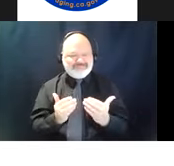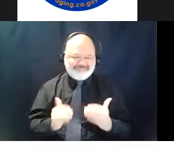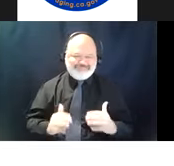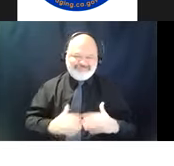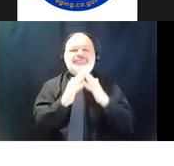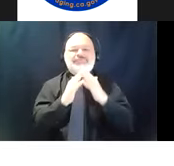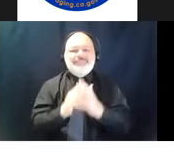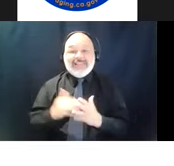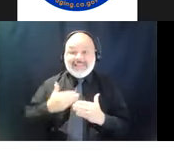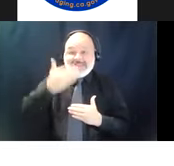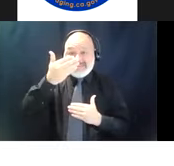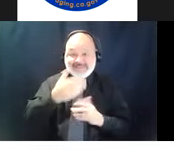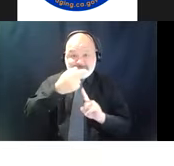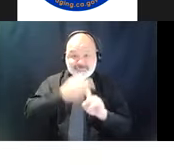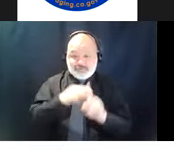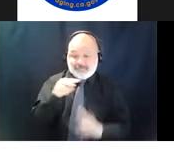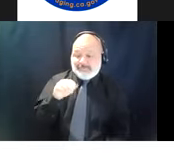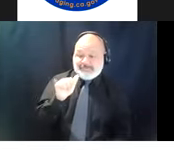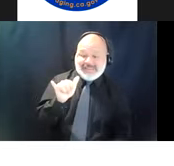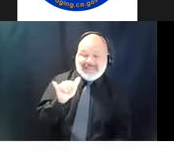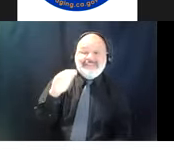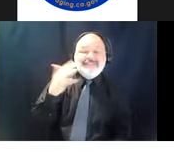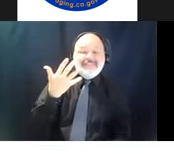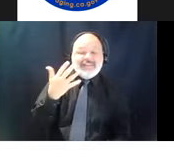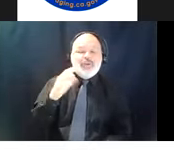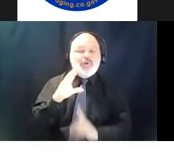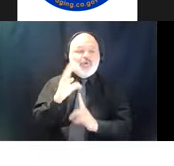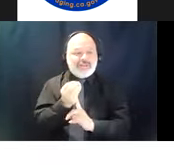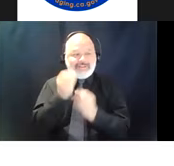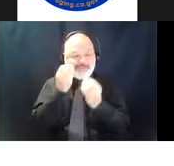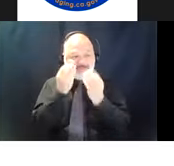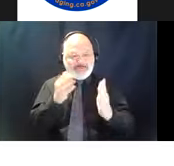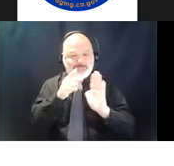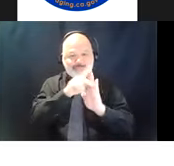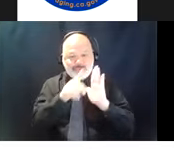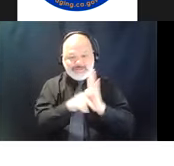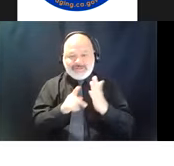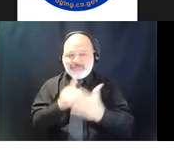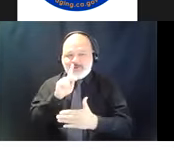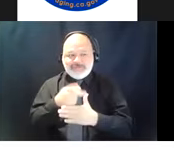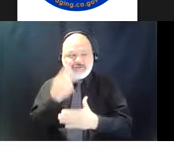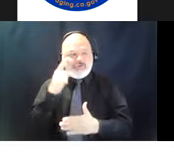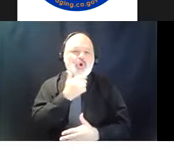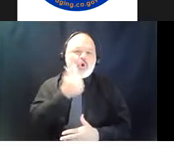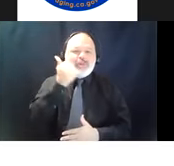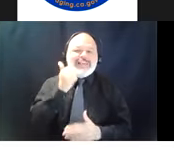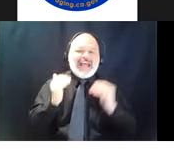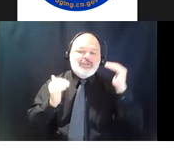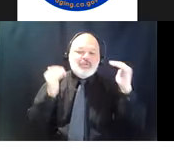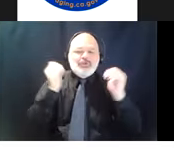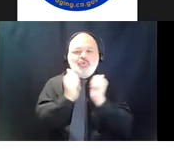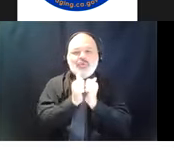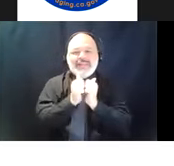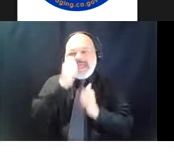Next month's webinar will be on May 5th. It's culturally informed policy and programs with and for older adults with Alzheimer's and